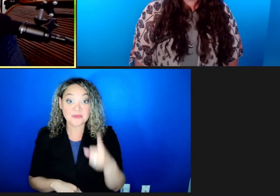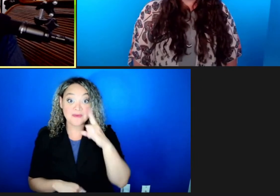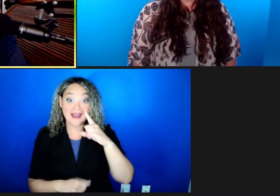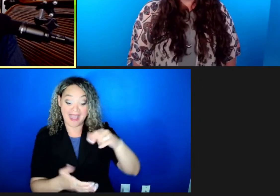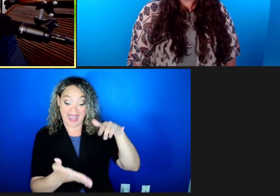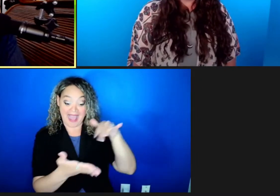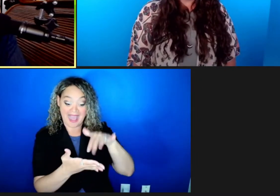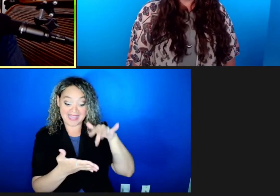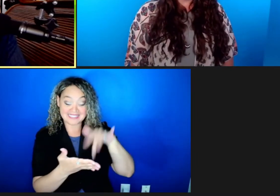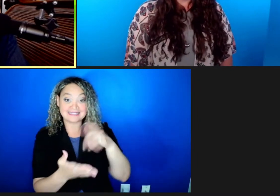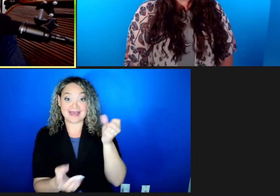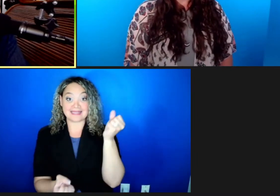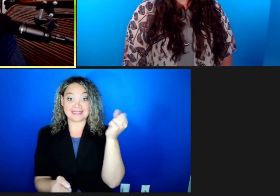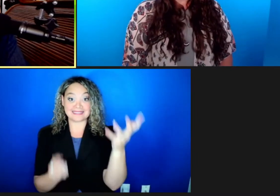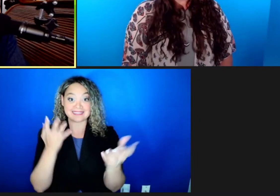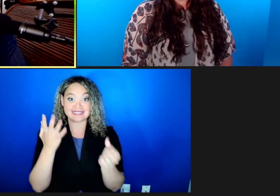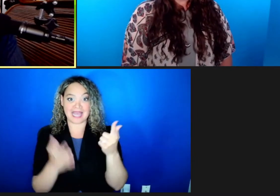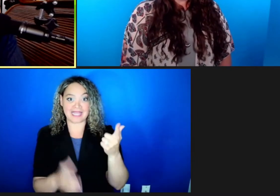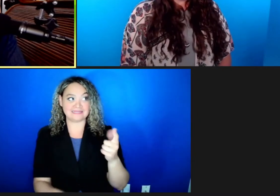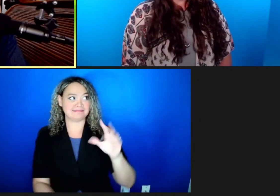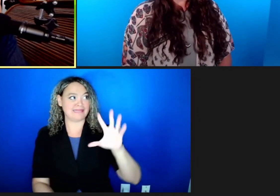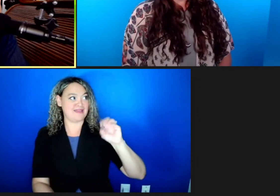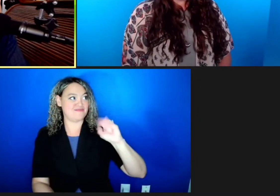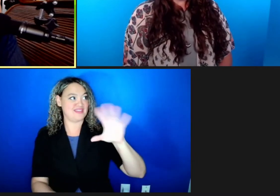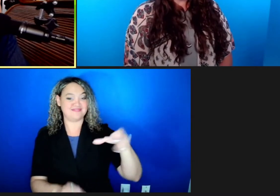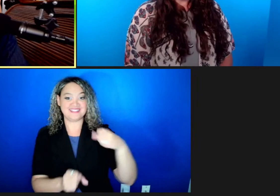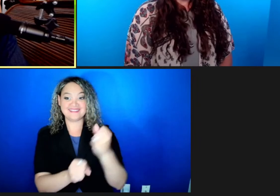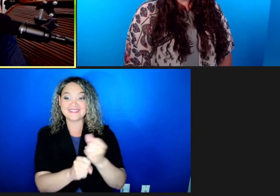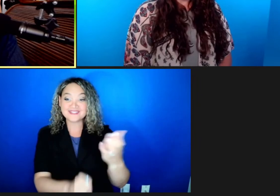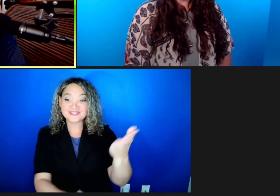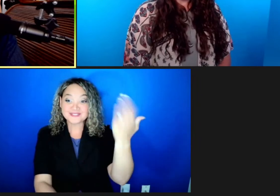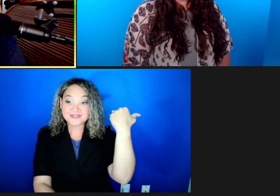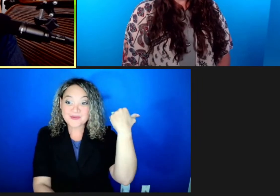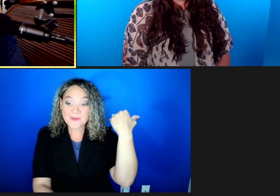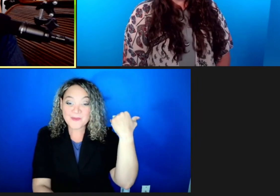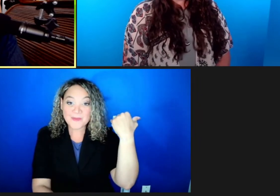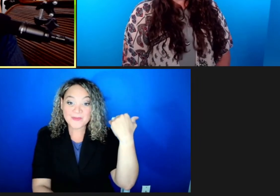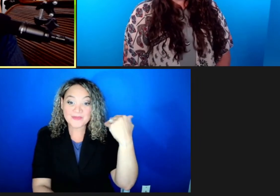sign language going on 50 years ago, and